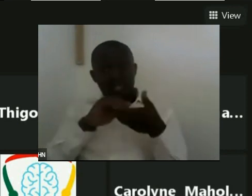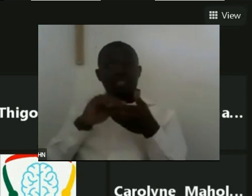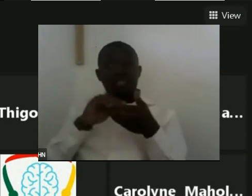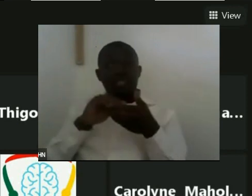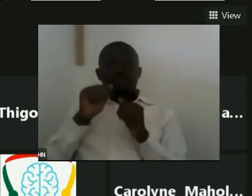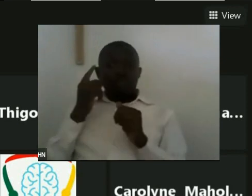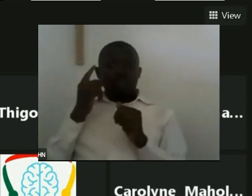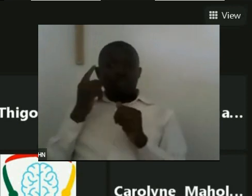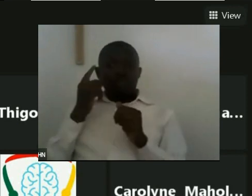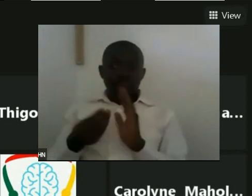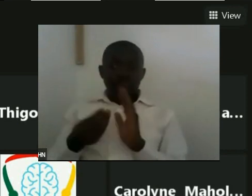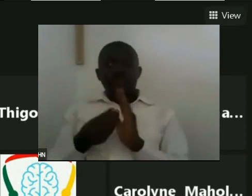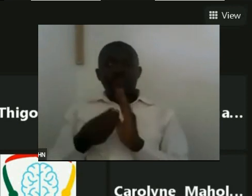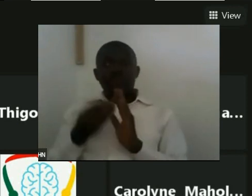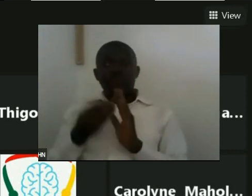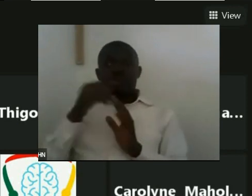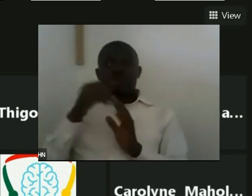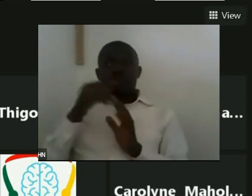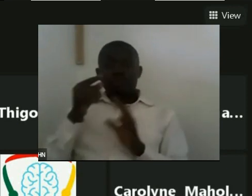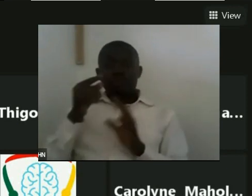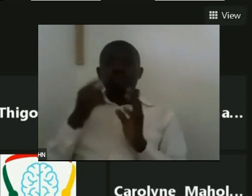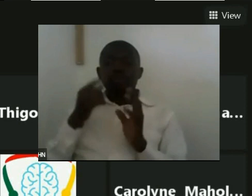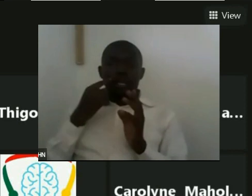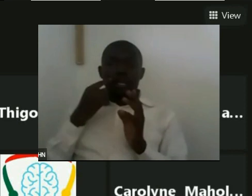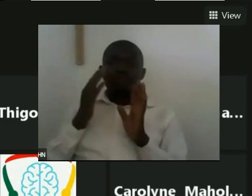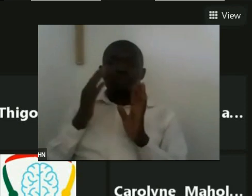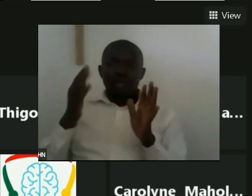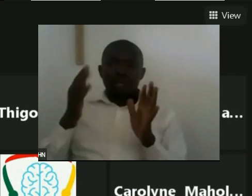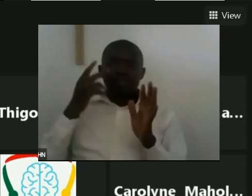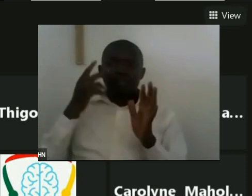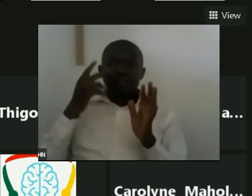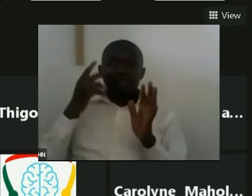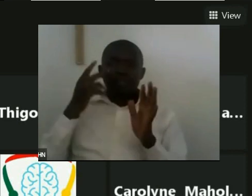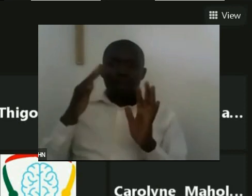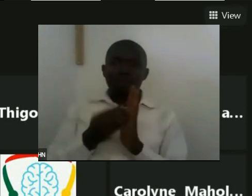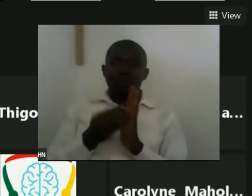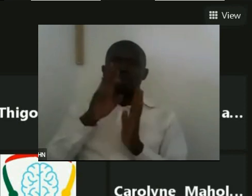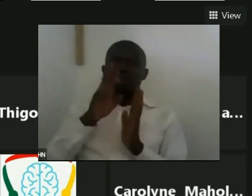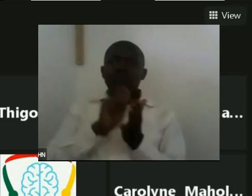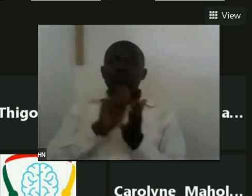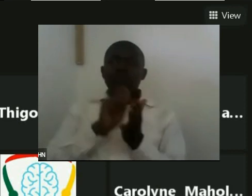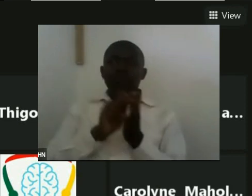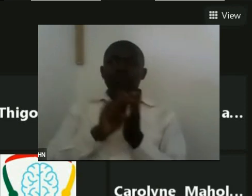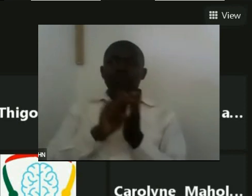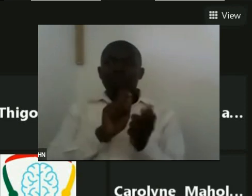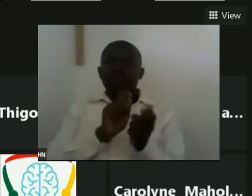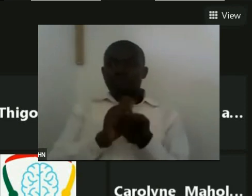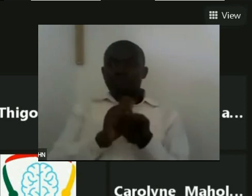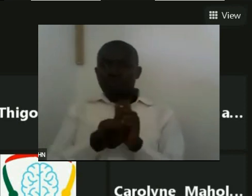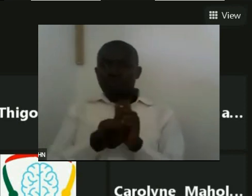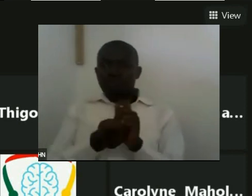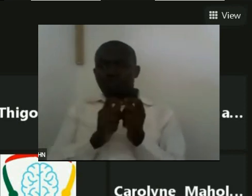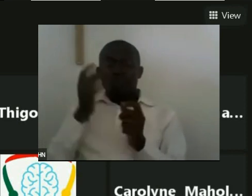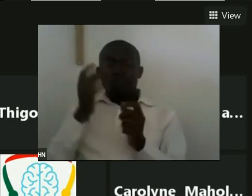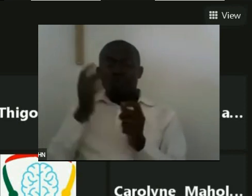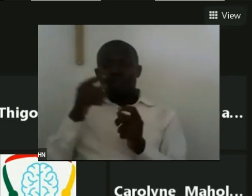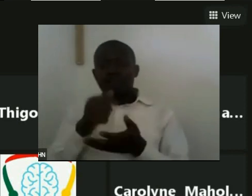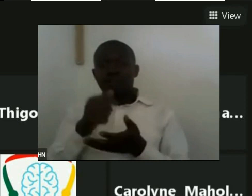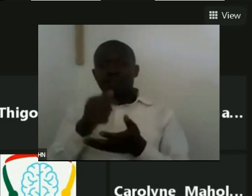when we were actually looking at and writing it. So just wanted to say when we meant the definition is that